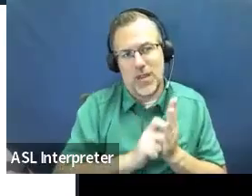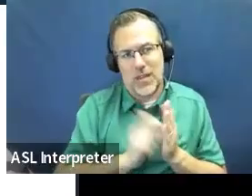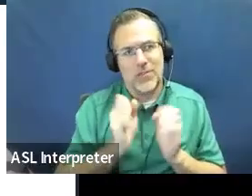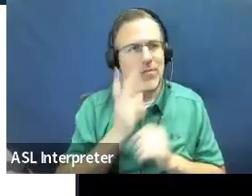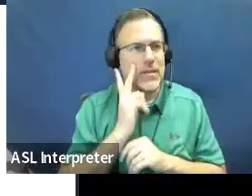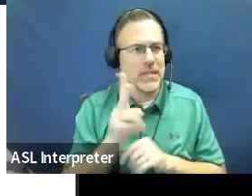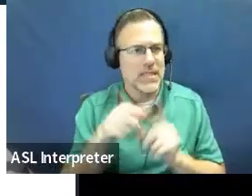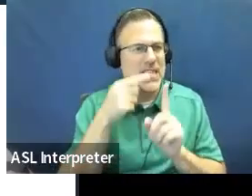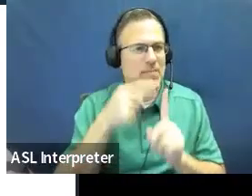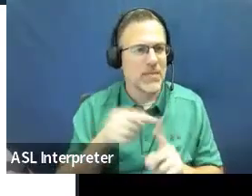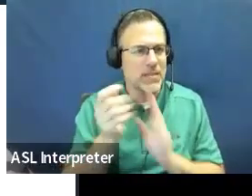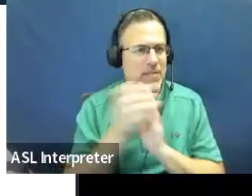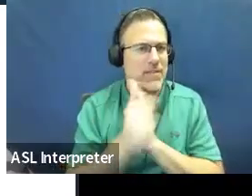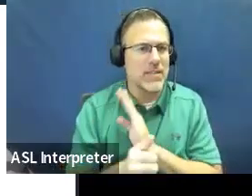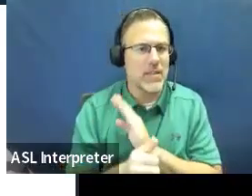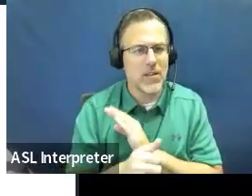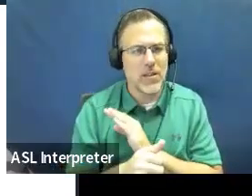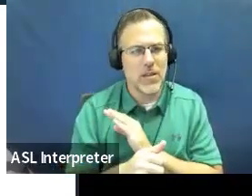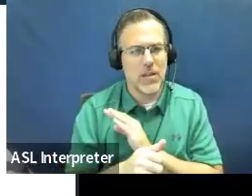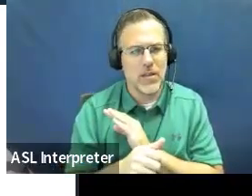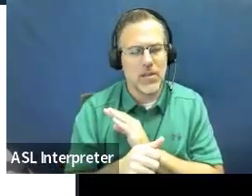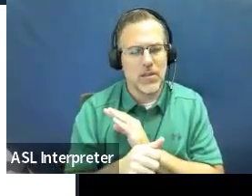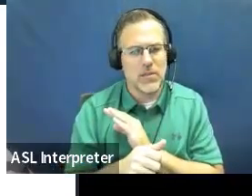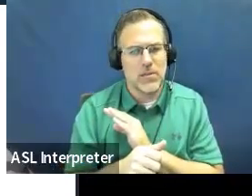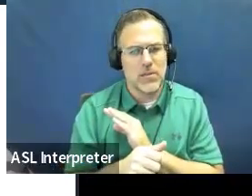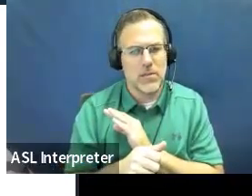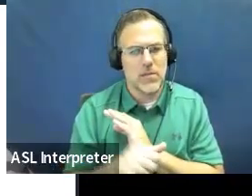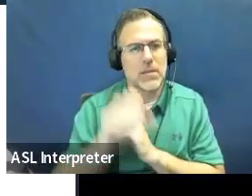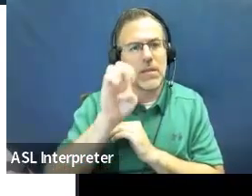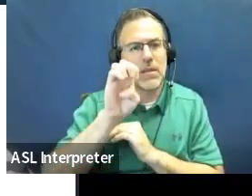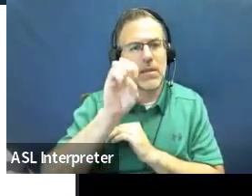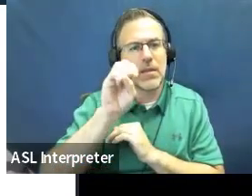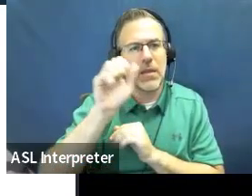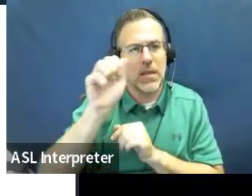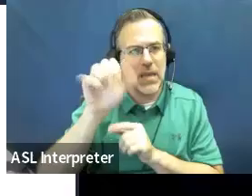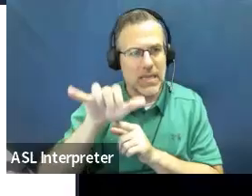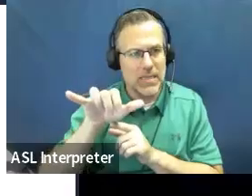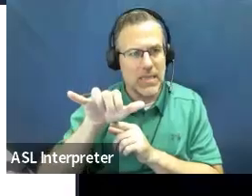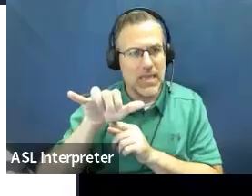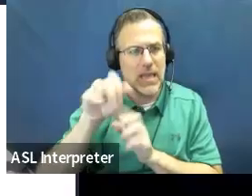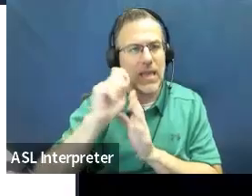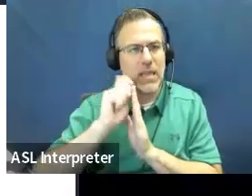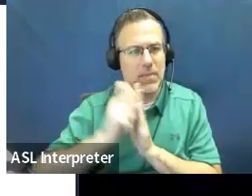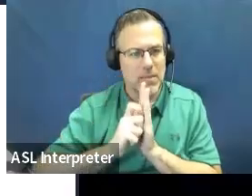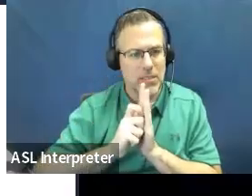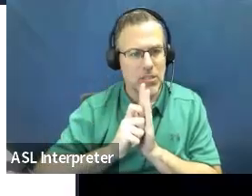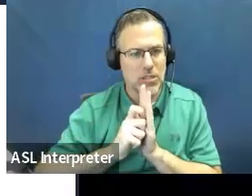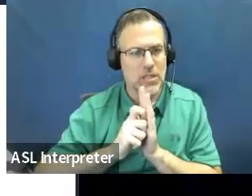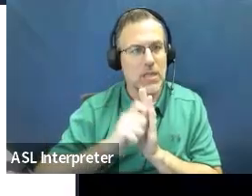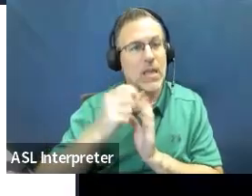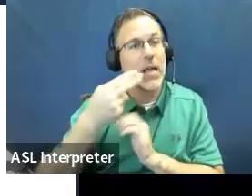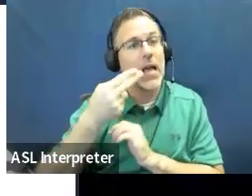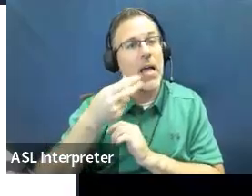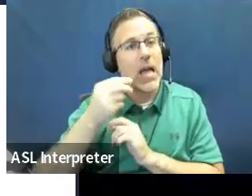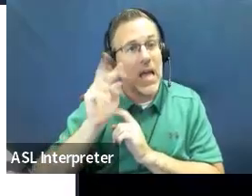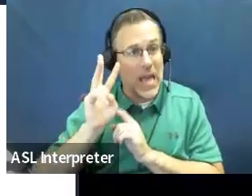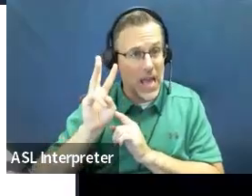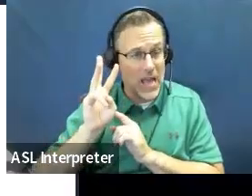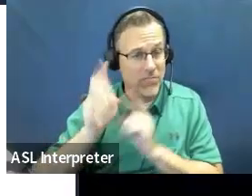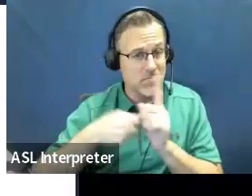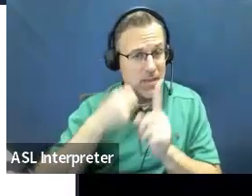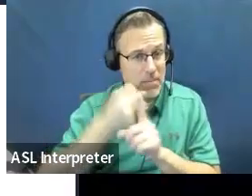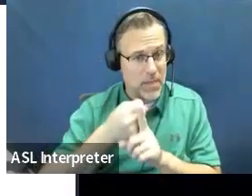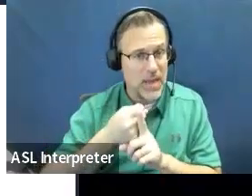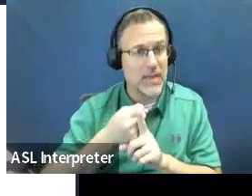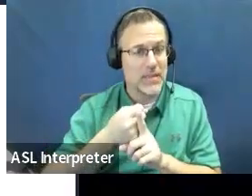they're going to work on is essay composition. And then again, a how statement of these writing gaps affect Jack's ability to